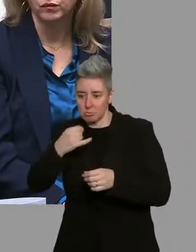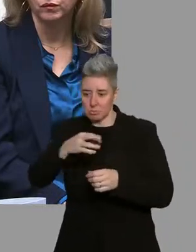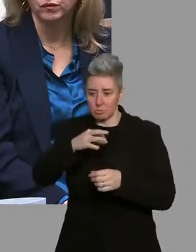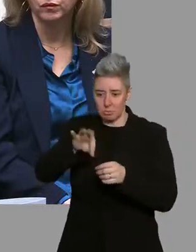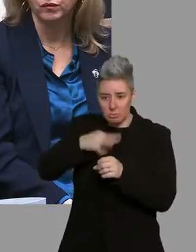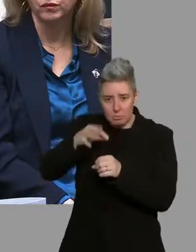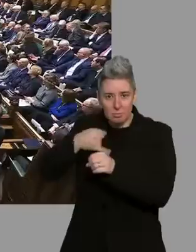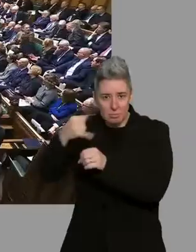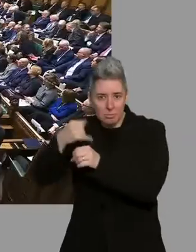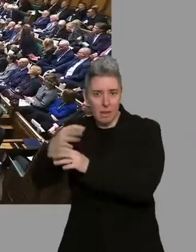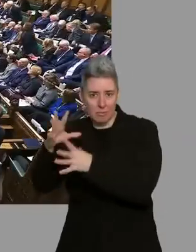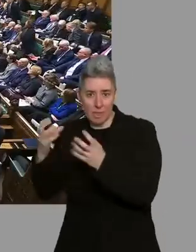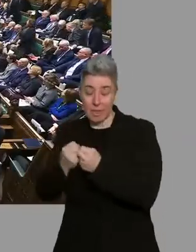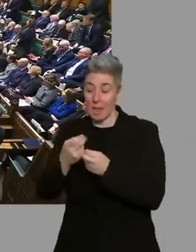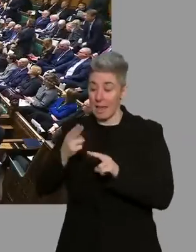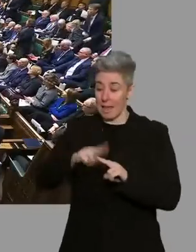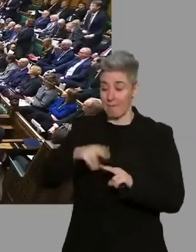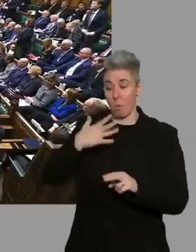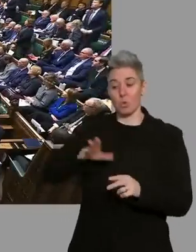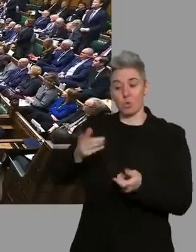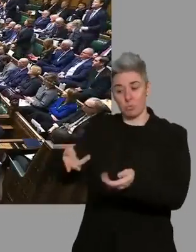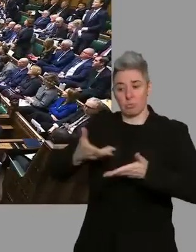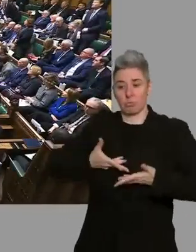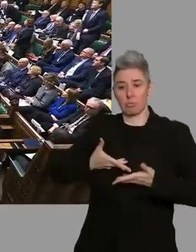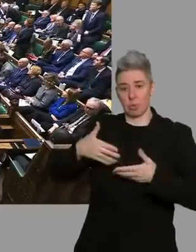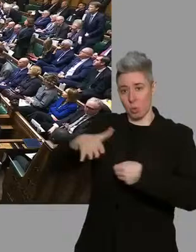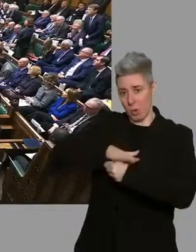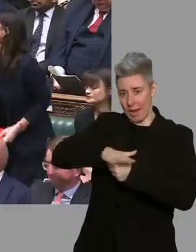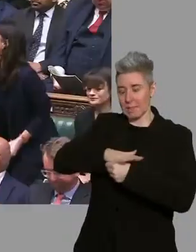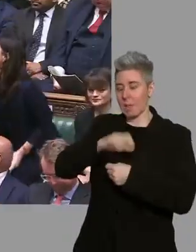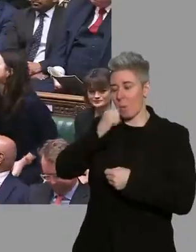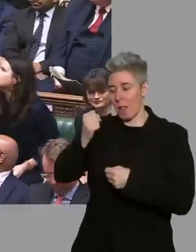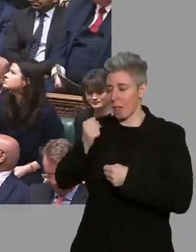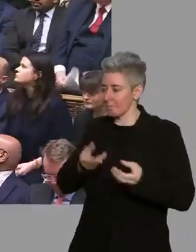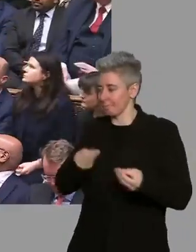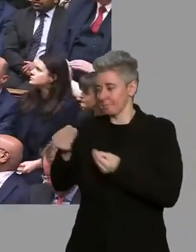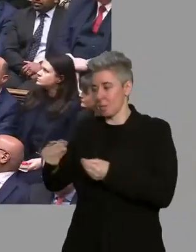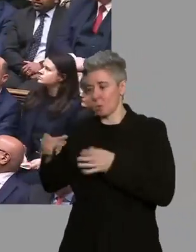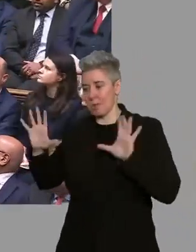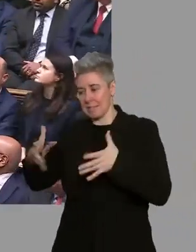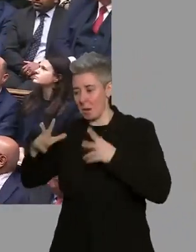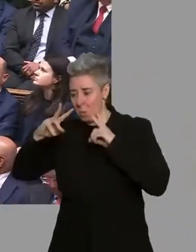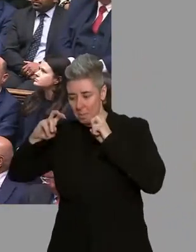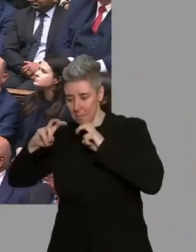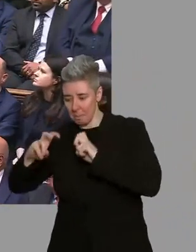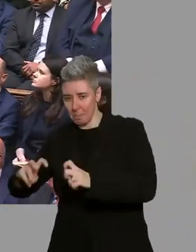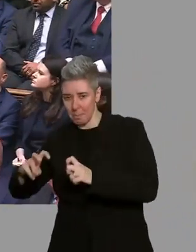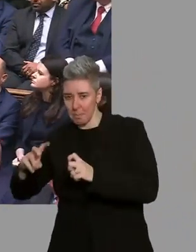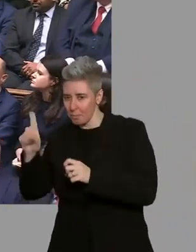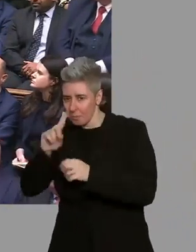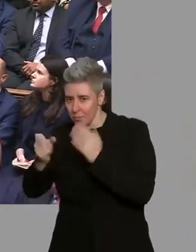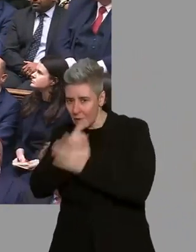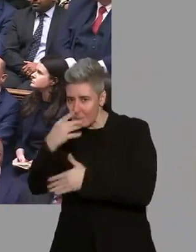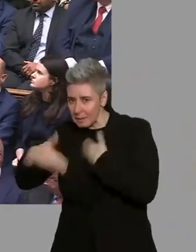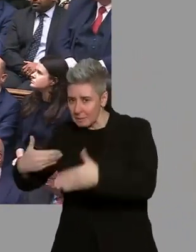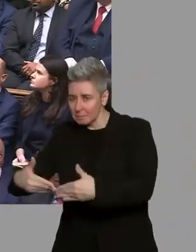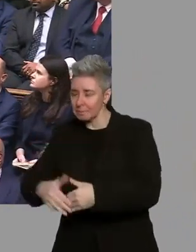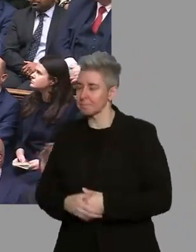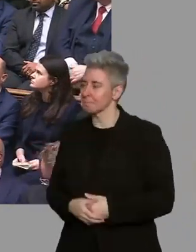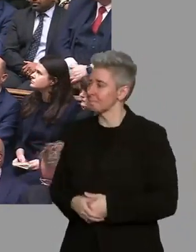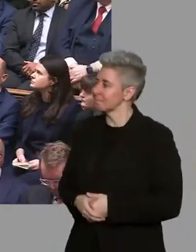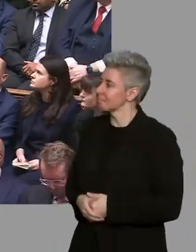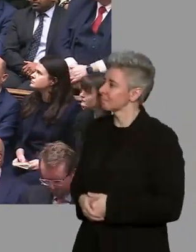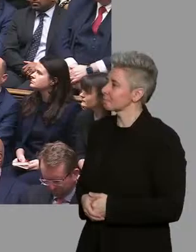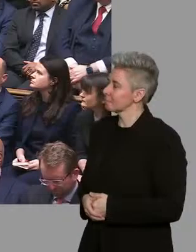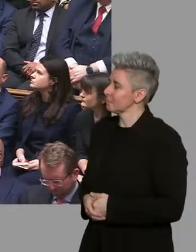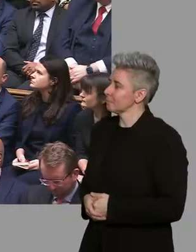me. Thank you. Mark Seward. Thank you, Mr. Speaker. Last year, I was honoured to accept an invitation from the European